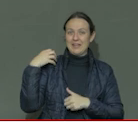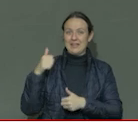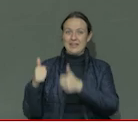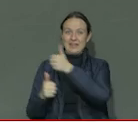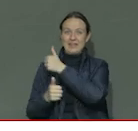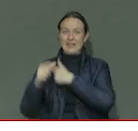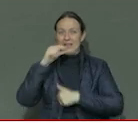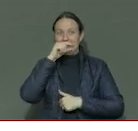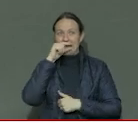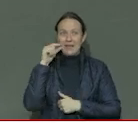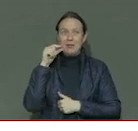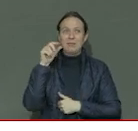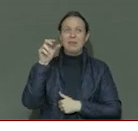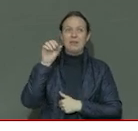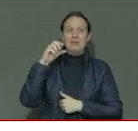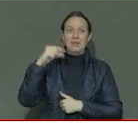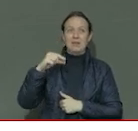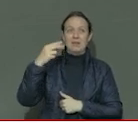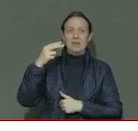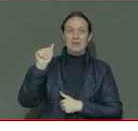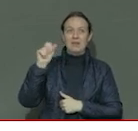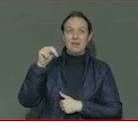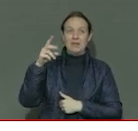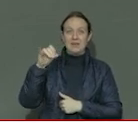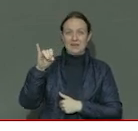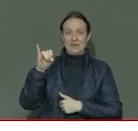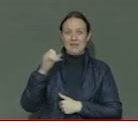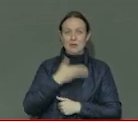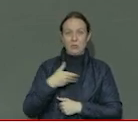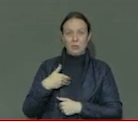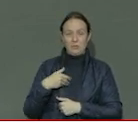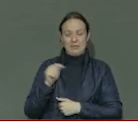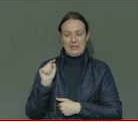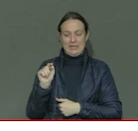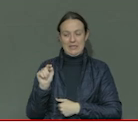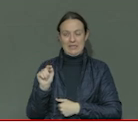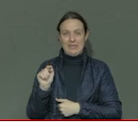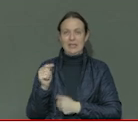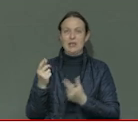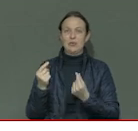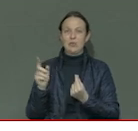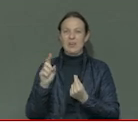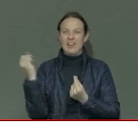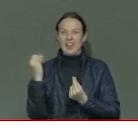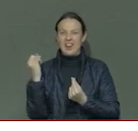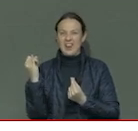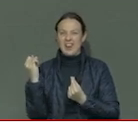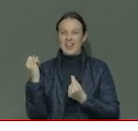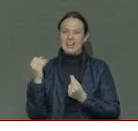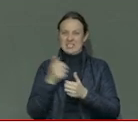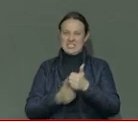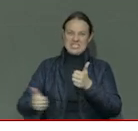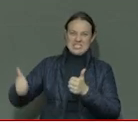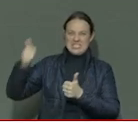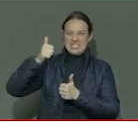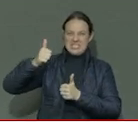name was Indira Gandhi, but she was somewhat of a dictator. So anybody